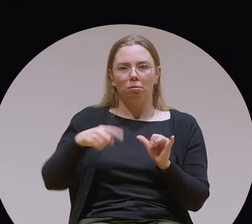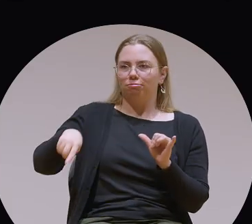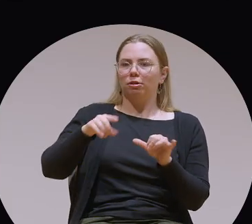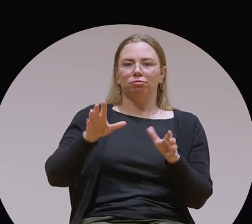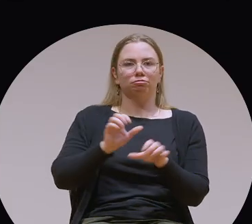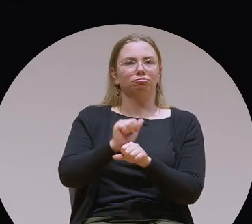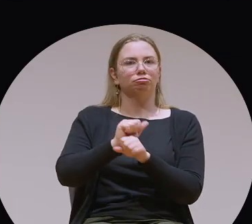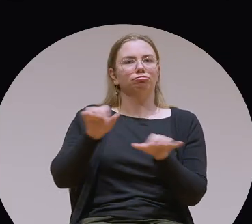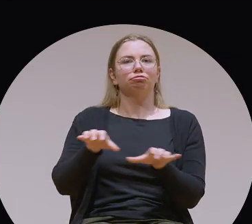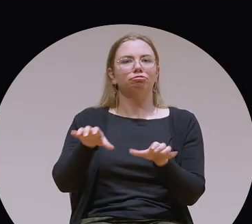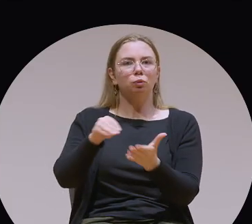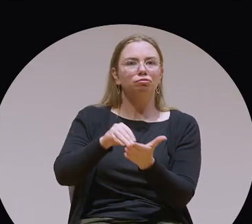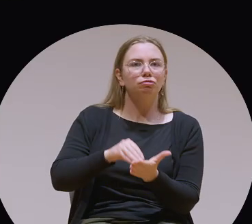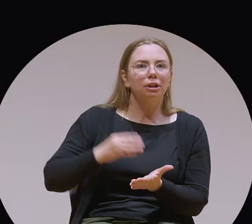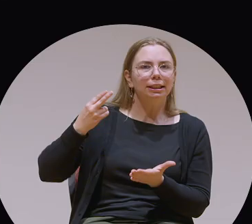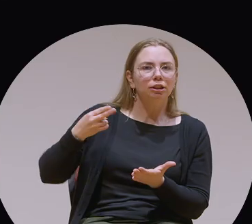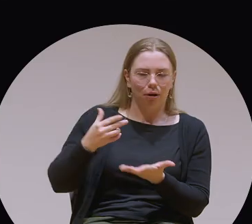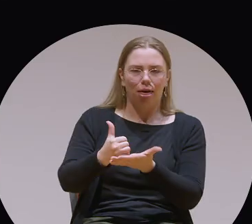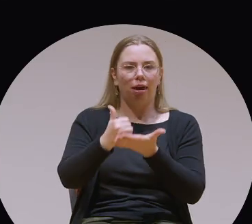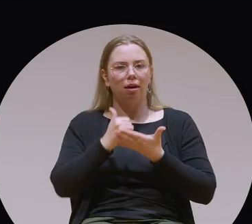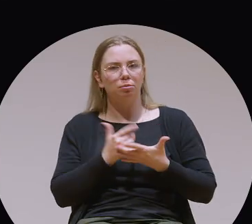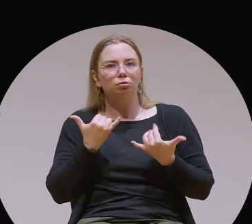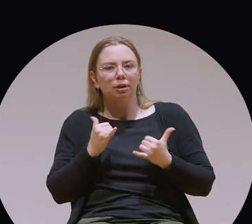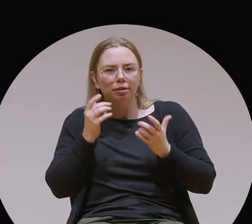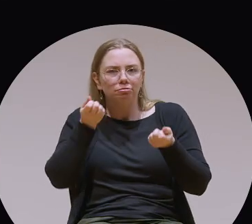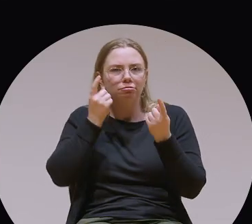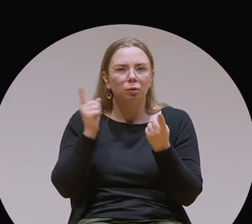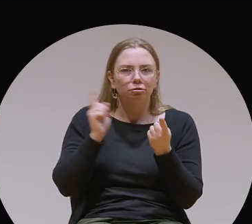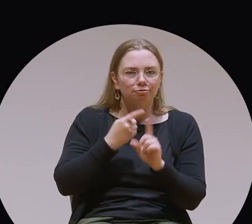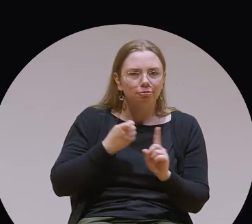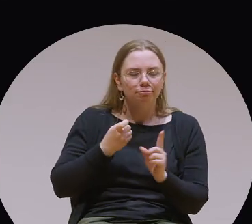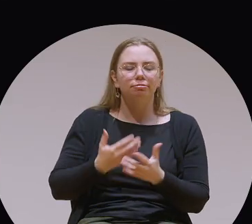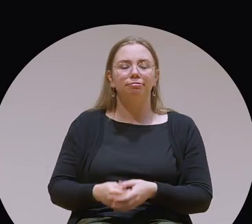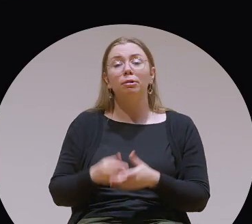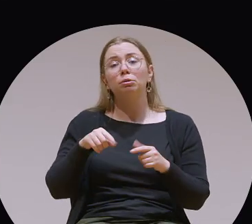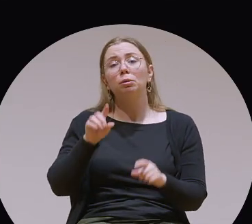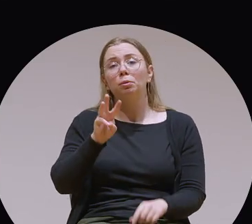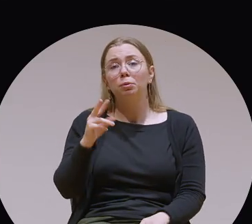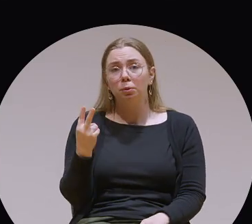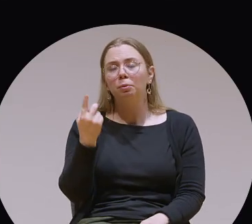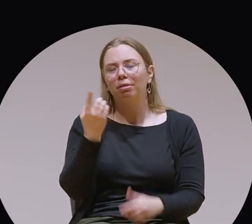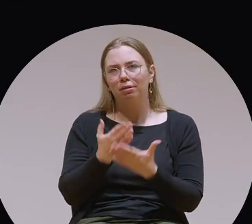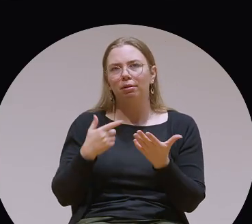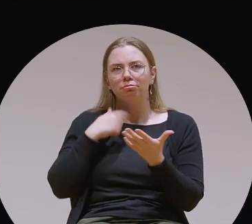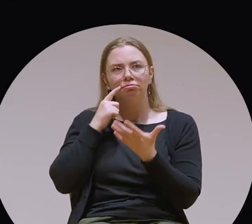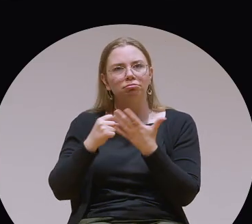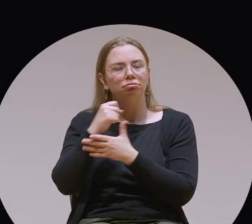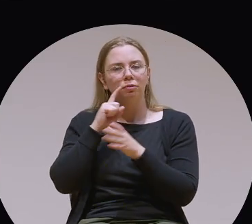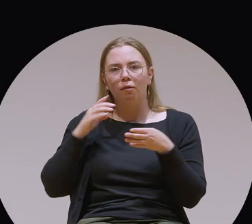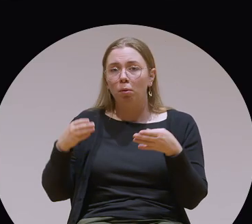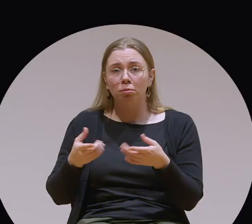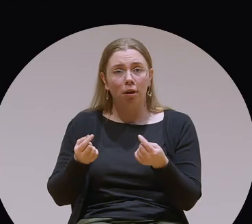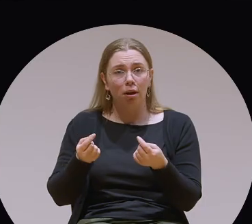people. But that was a digression. So really, talking about World War II, one of the things which I really am very focused on is going